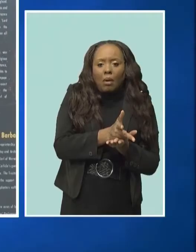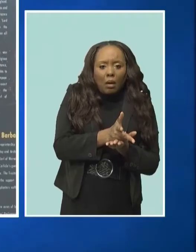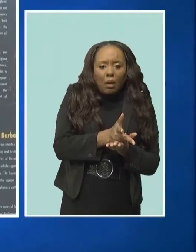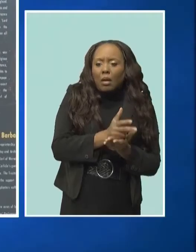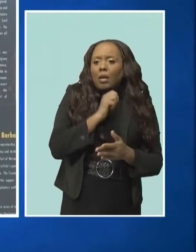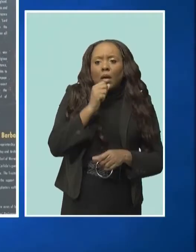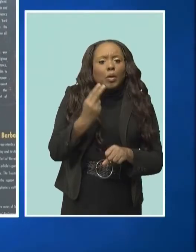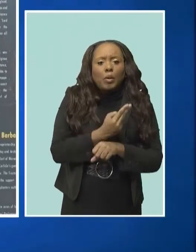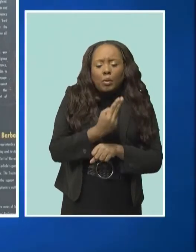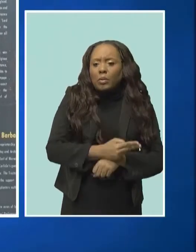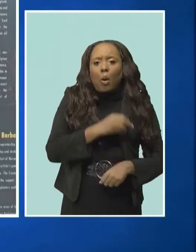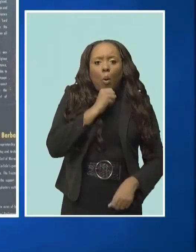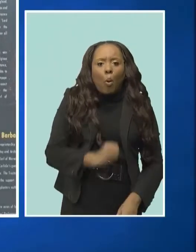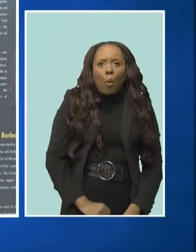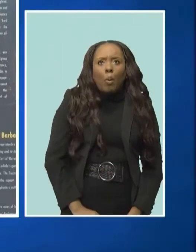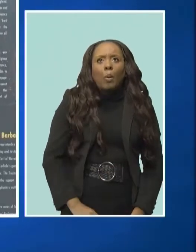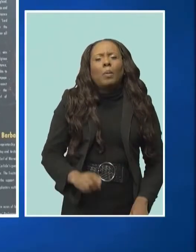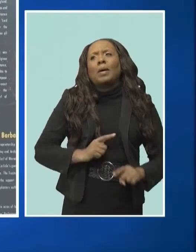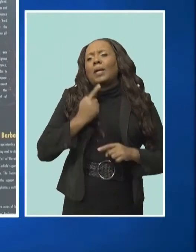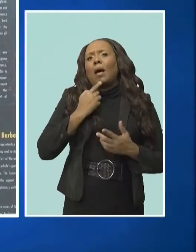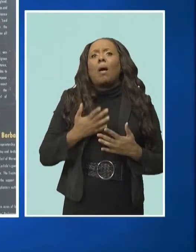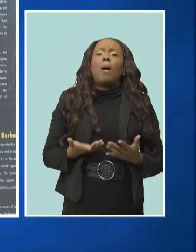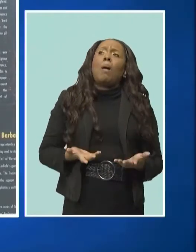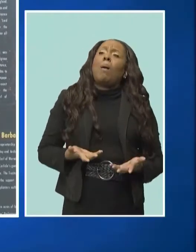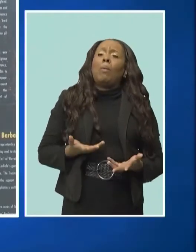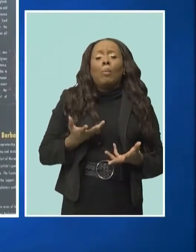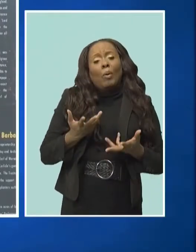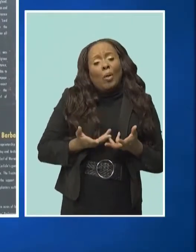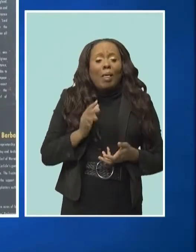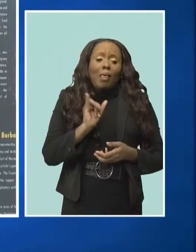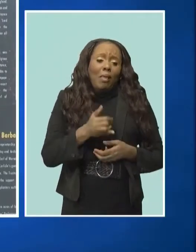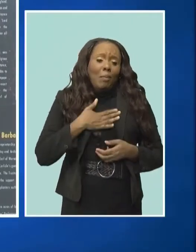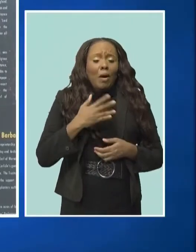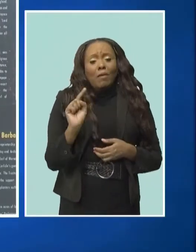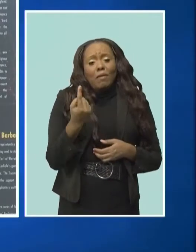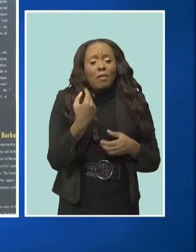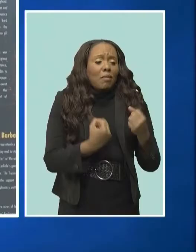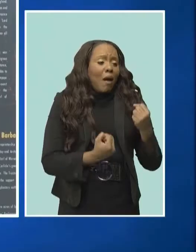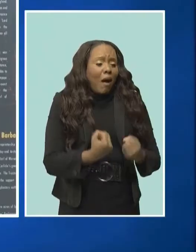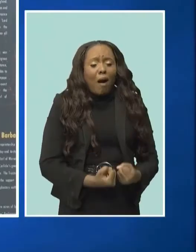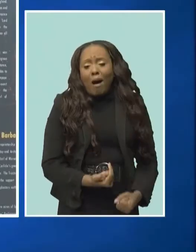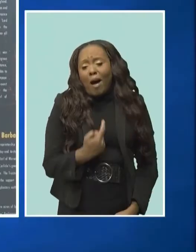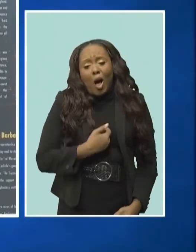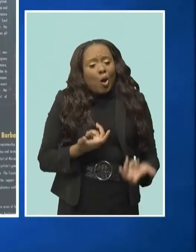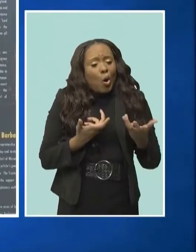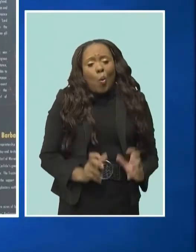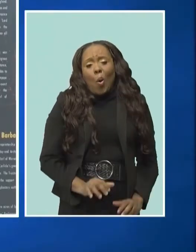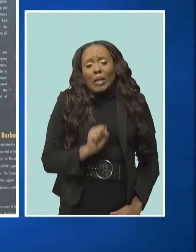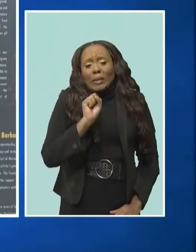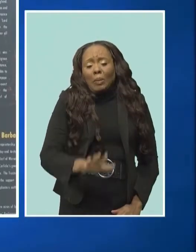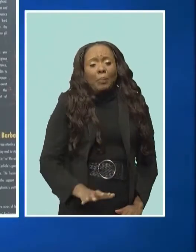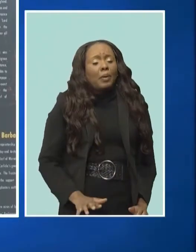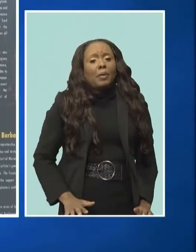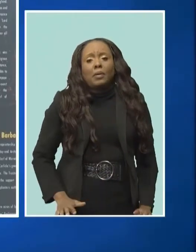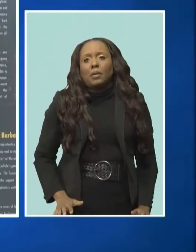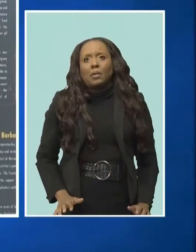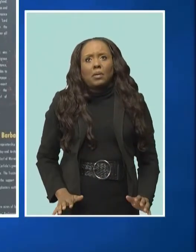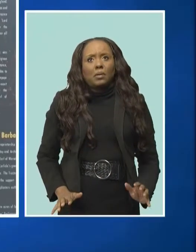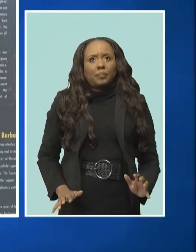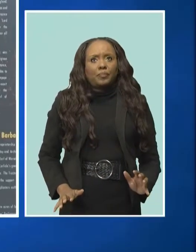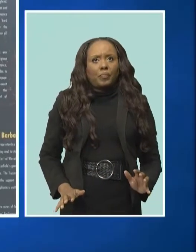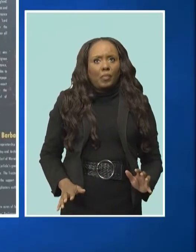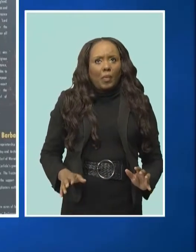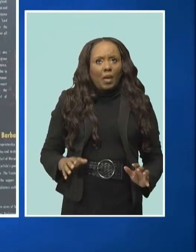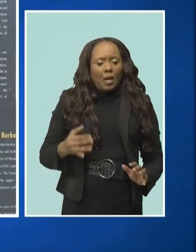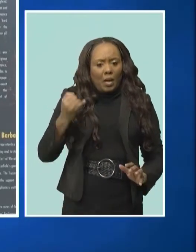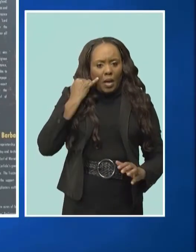going to use them again. But again, because we're very sentimental, we have them outside. Not only do these things become missiles